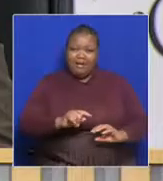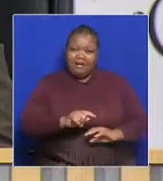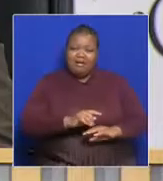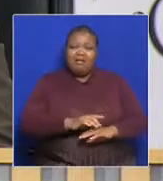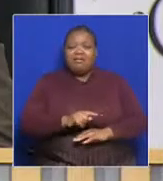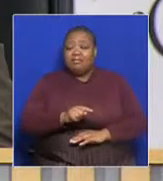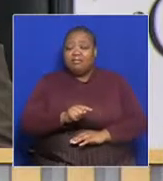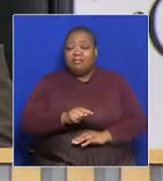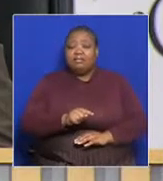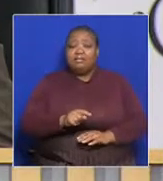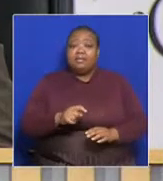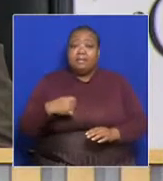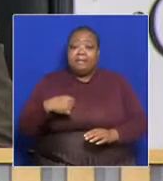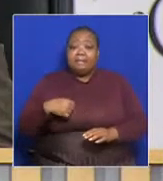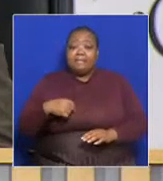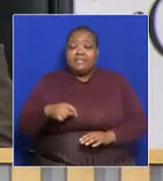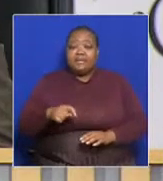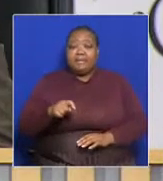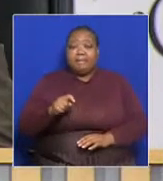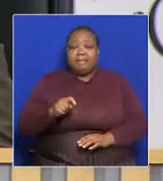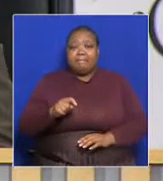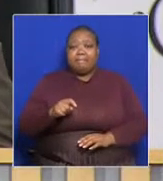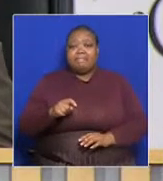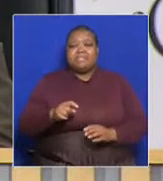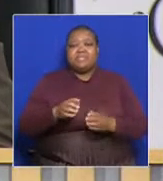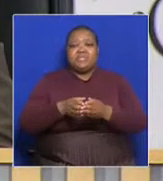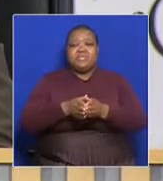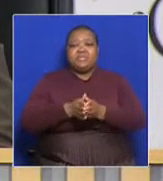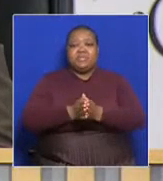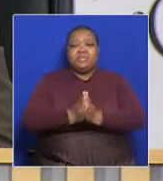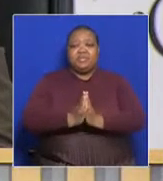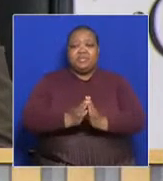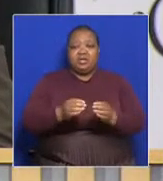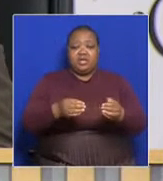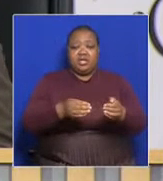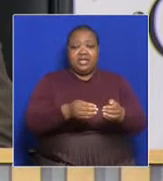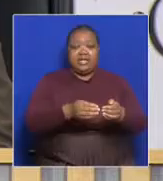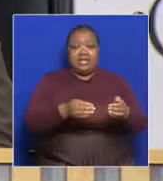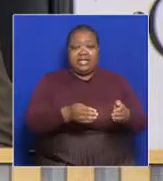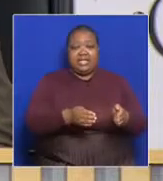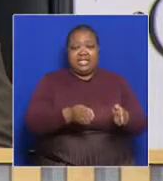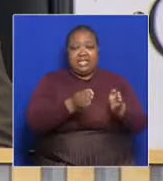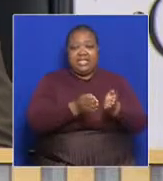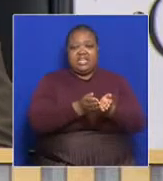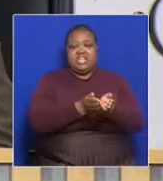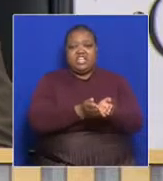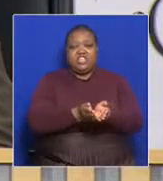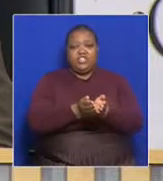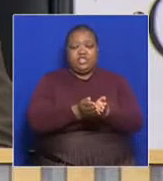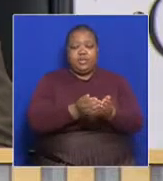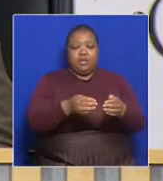acquire a container, a shipping container that we moved at our own